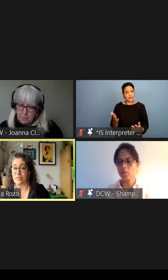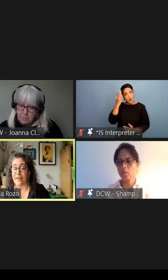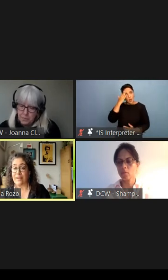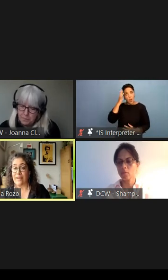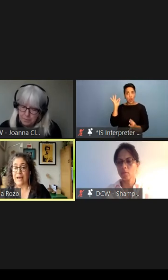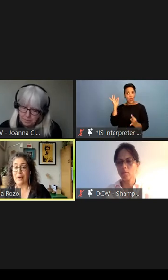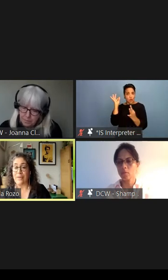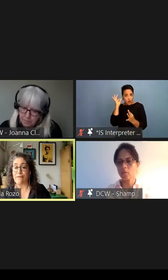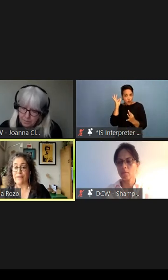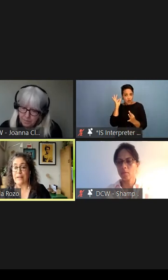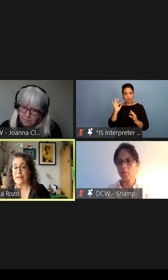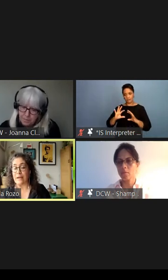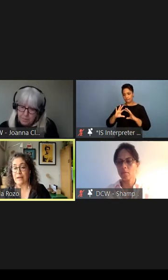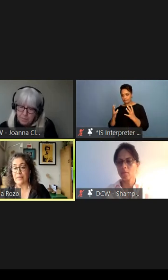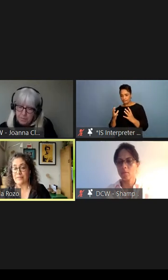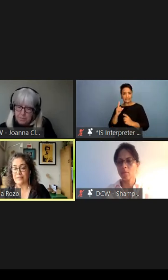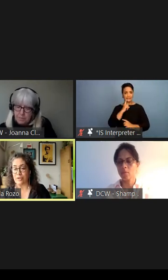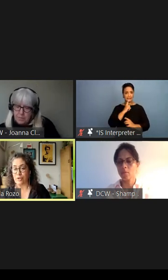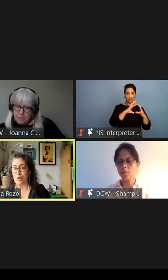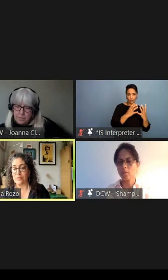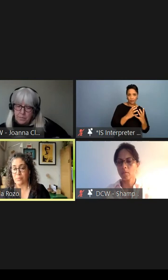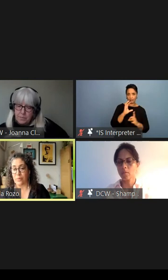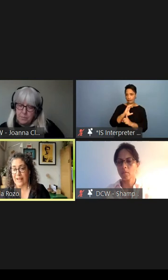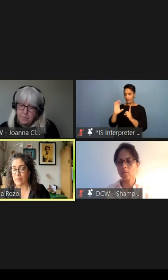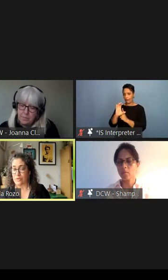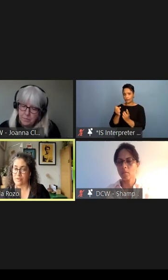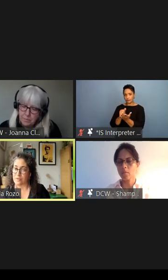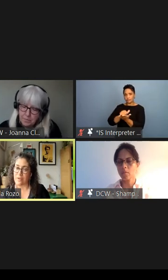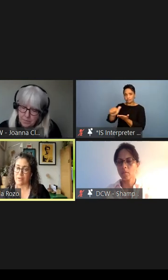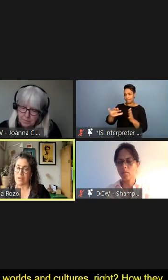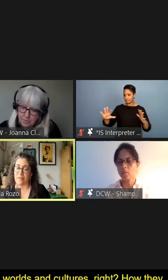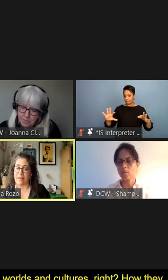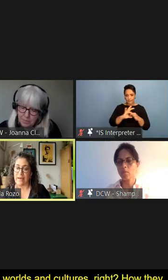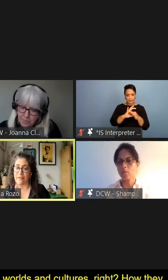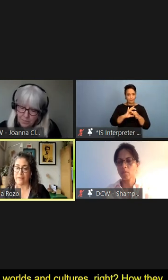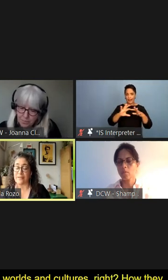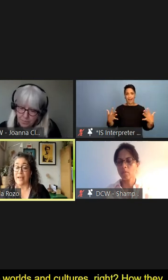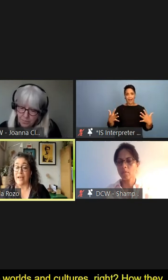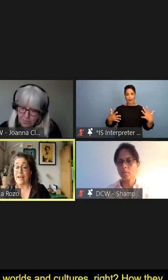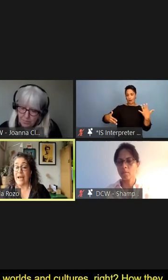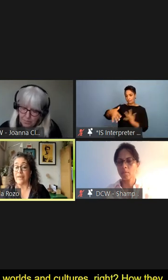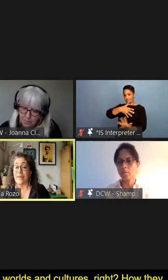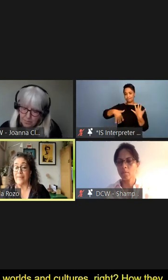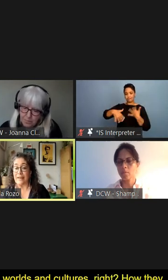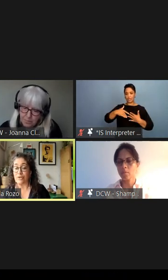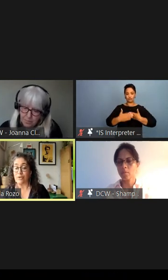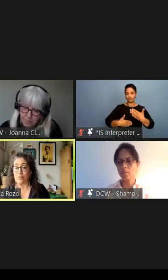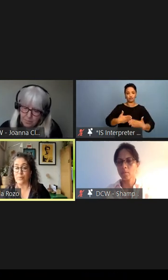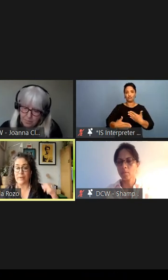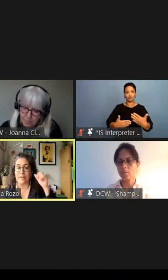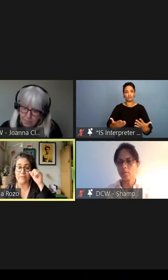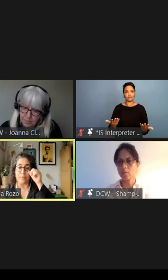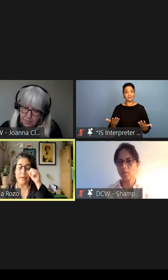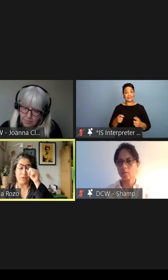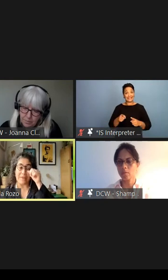cultures, right? How they feel themselves as using both languages and these kind of things, and how they manage to